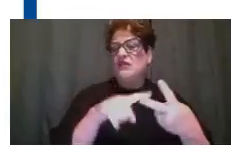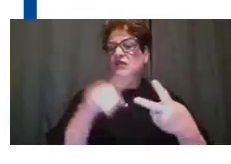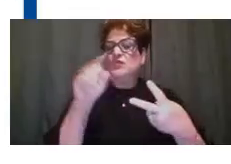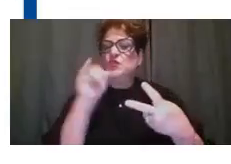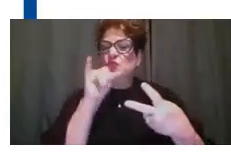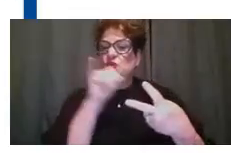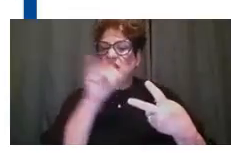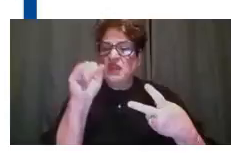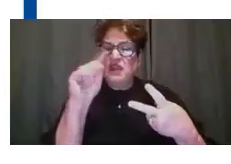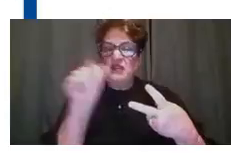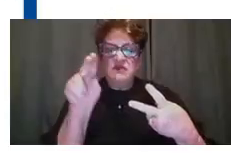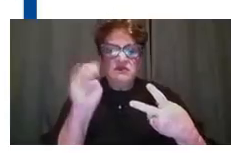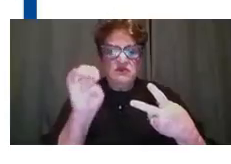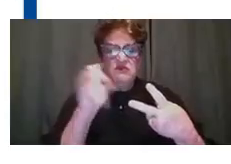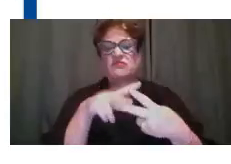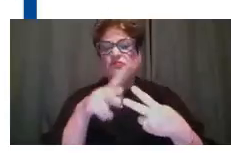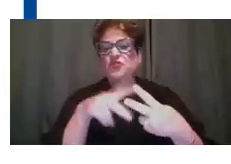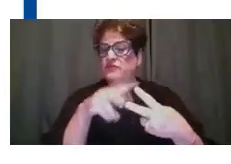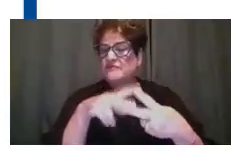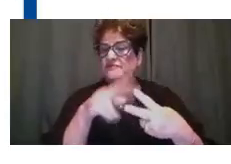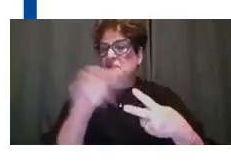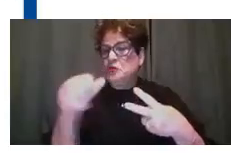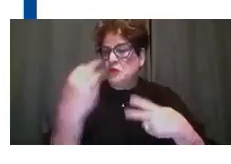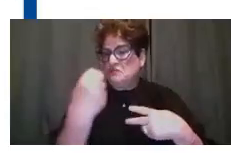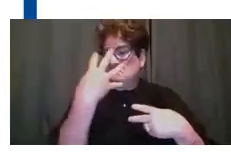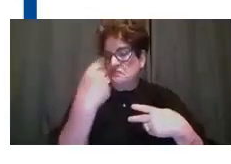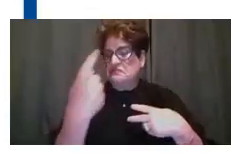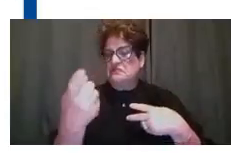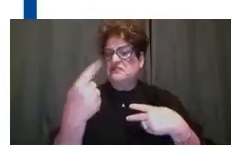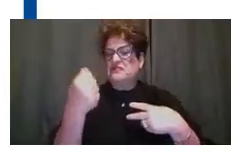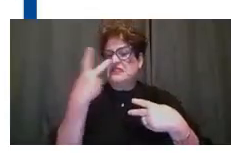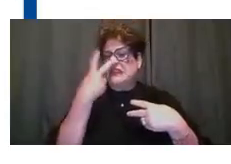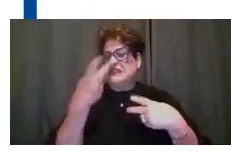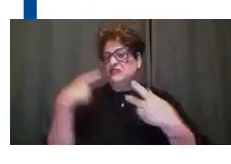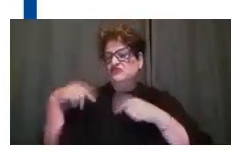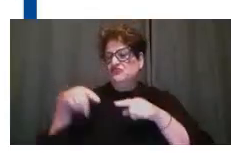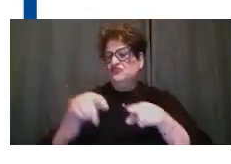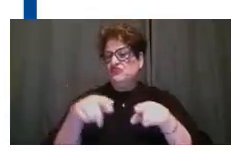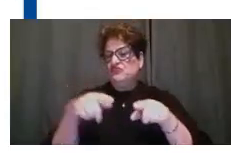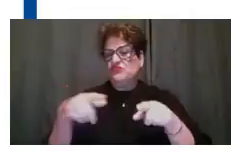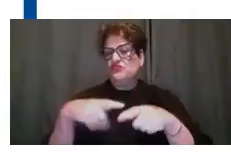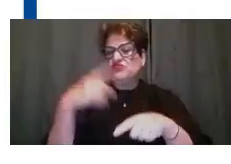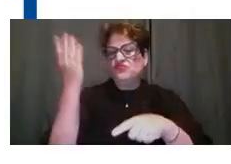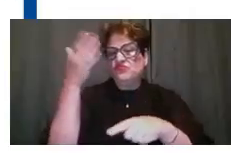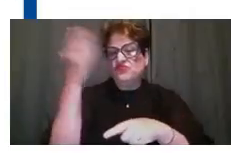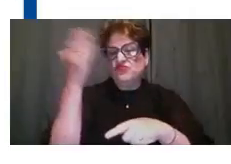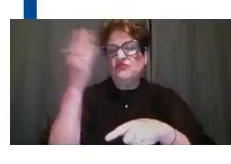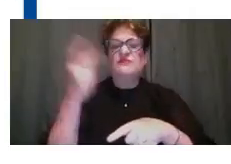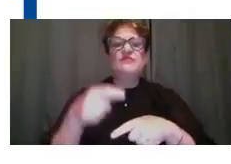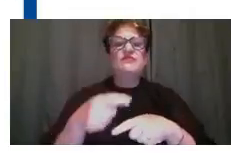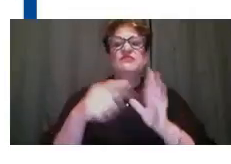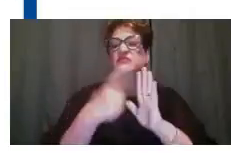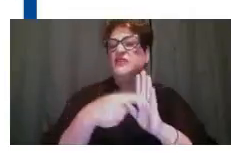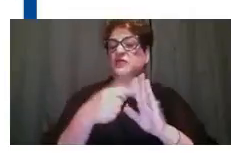can always be seen throughout the presentation. Depending on your device, this may mean that sometimes you cannot see